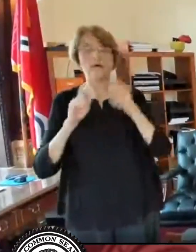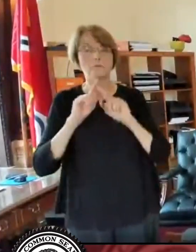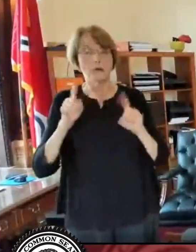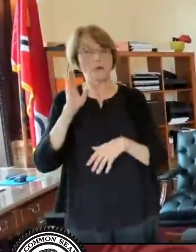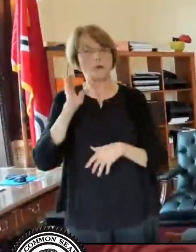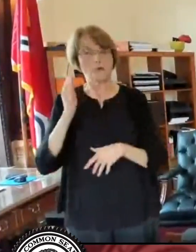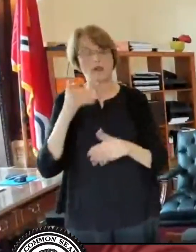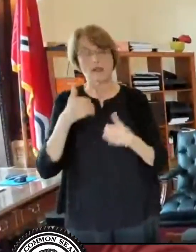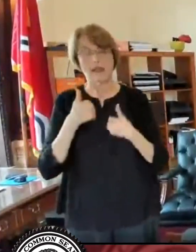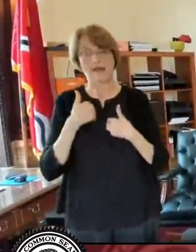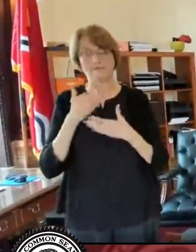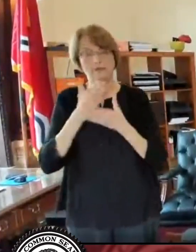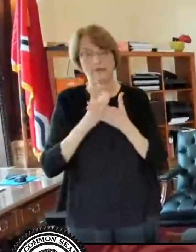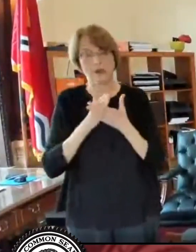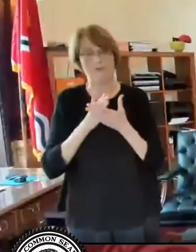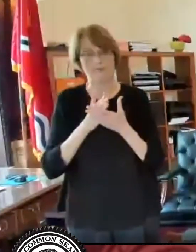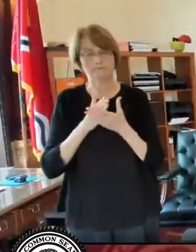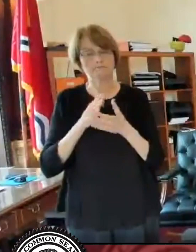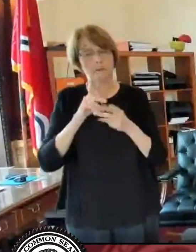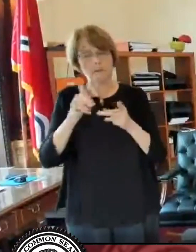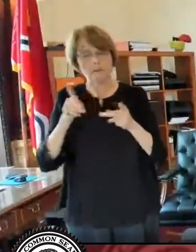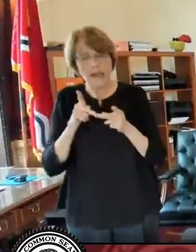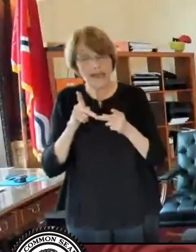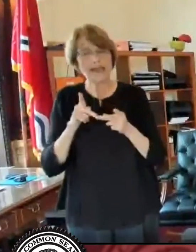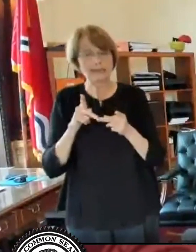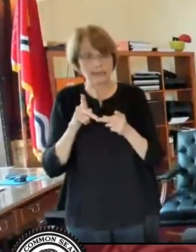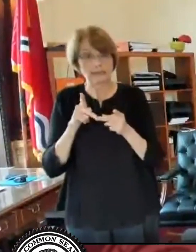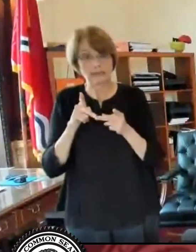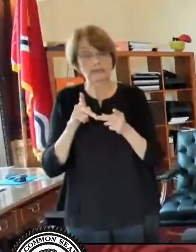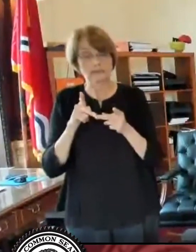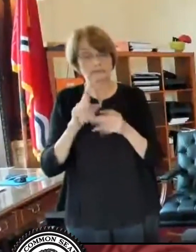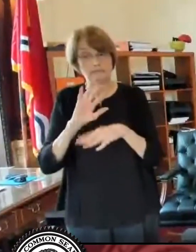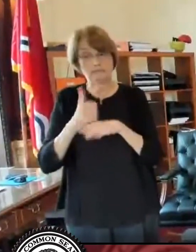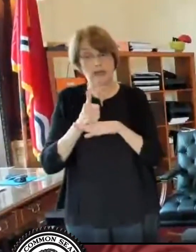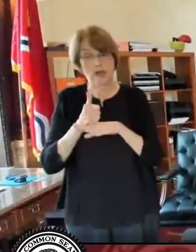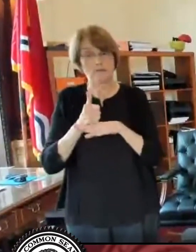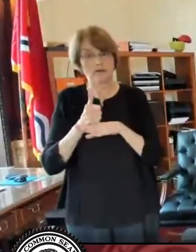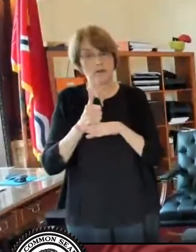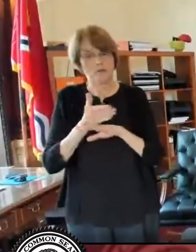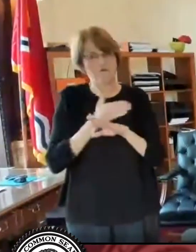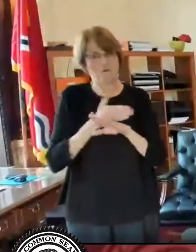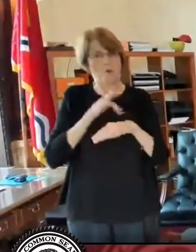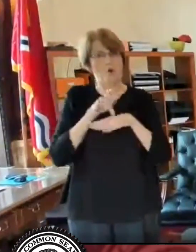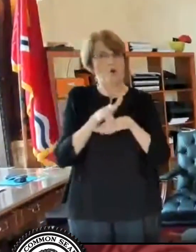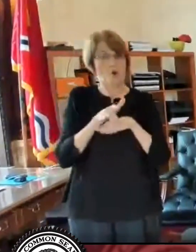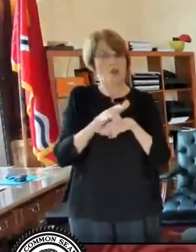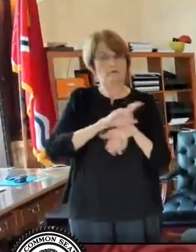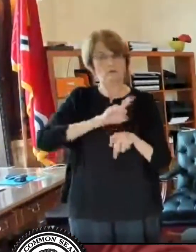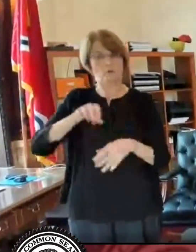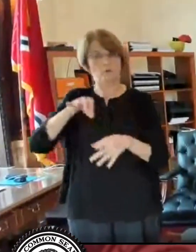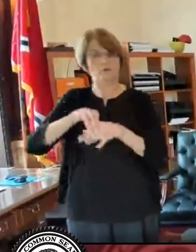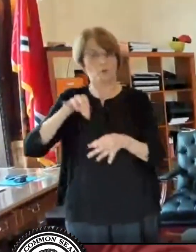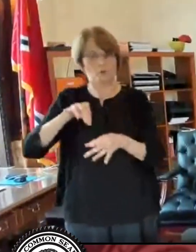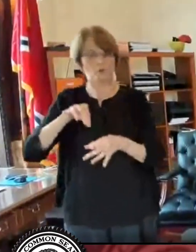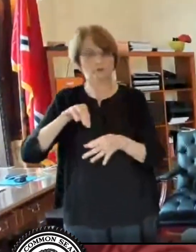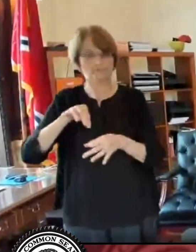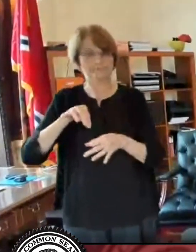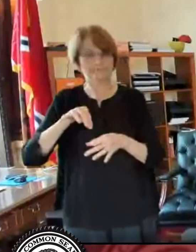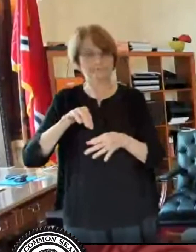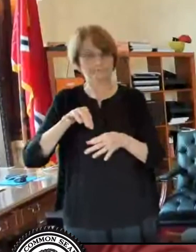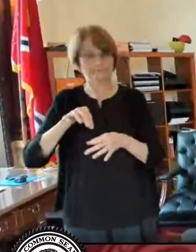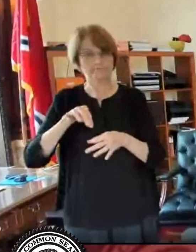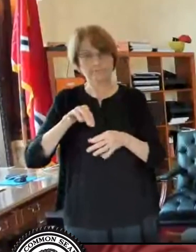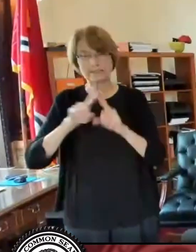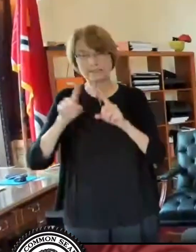some polling places where you can go vote early that are located around the